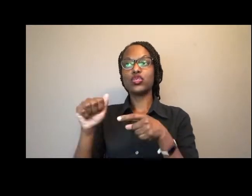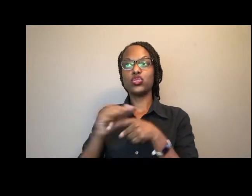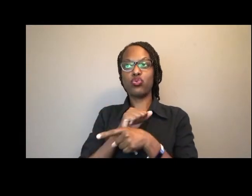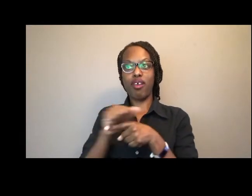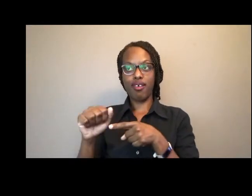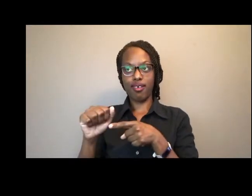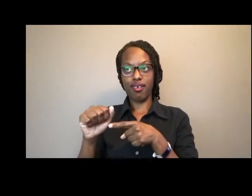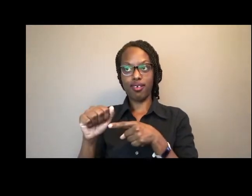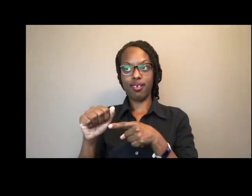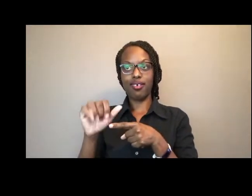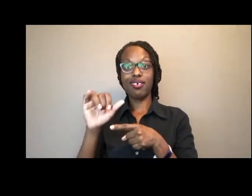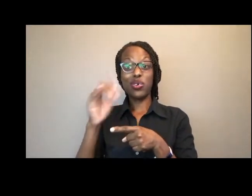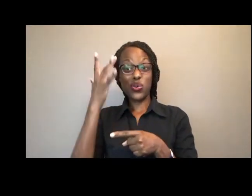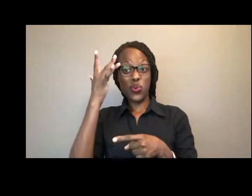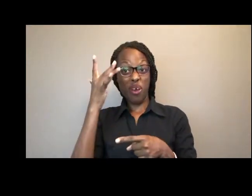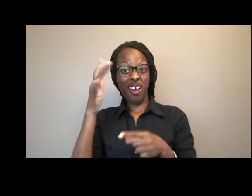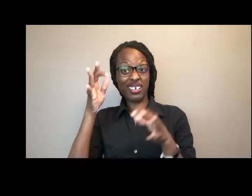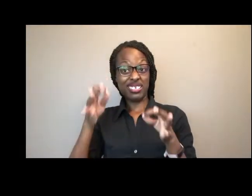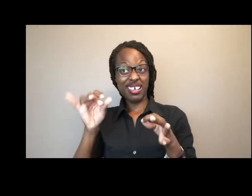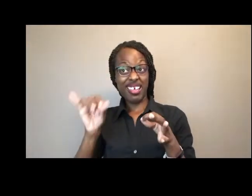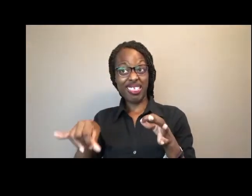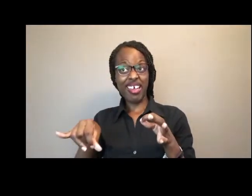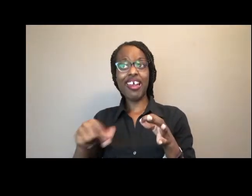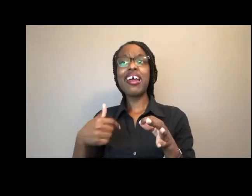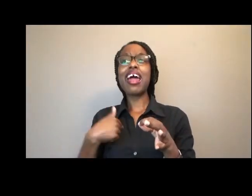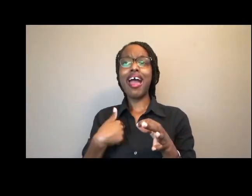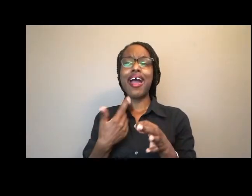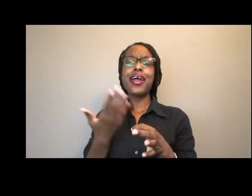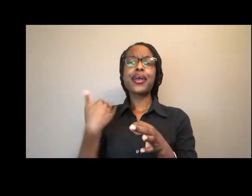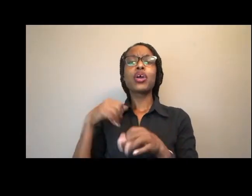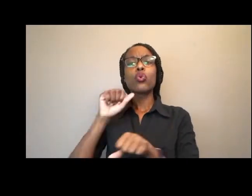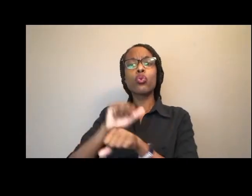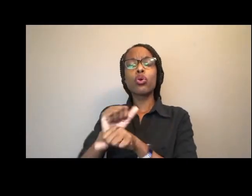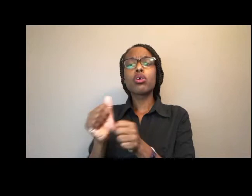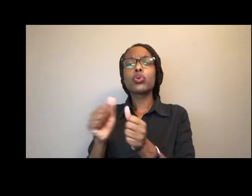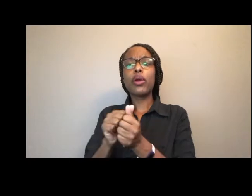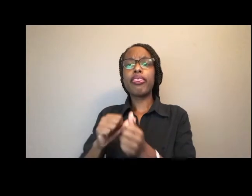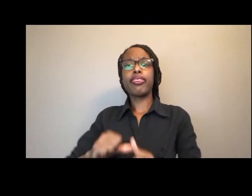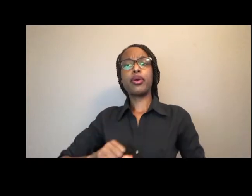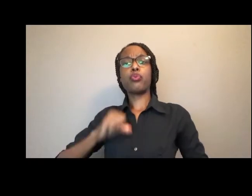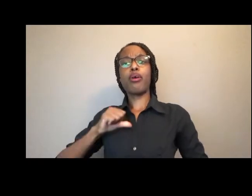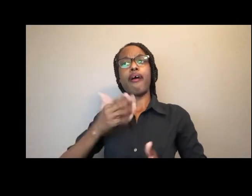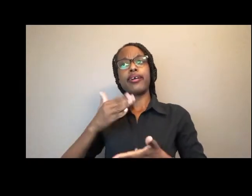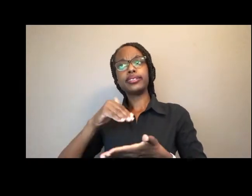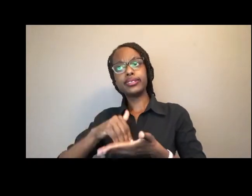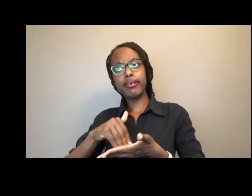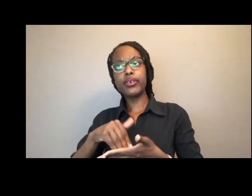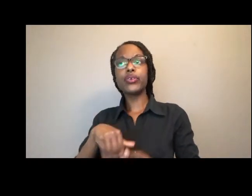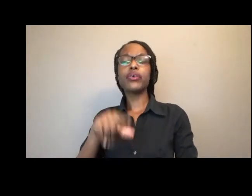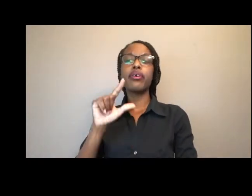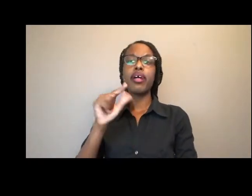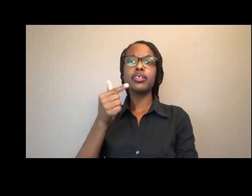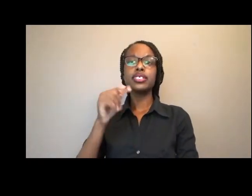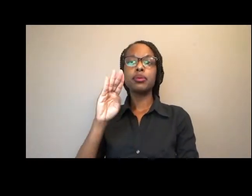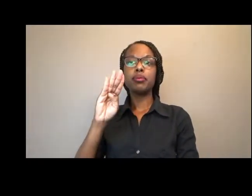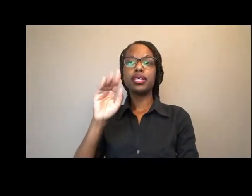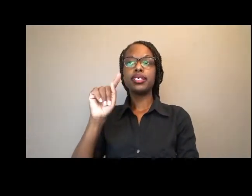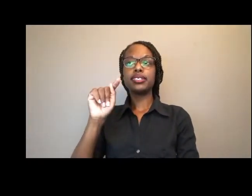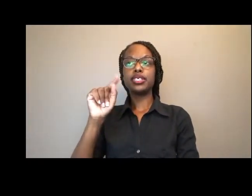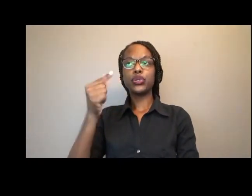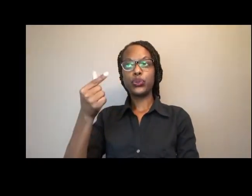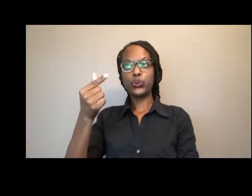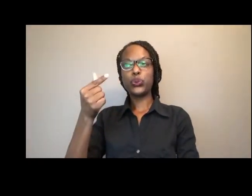very involved in the Gay Straight Student Alliance at school on the campus. So that